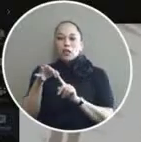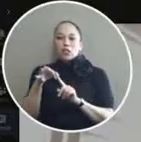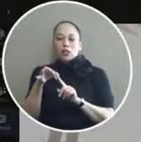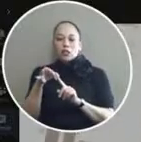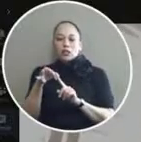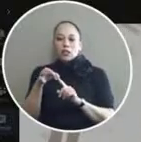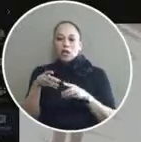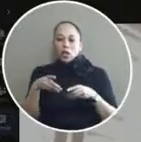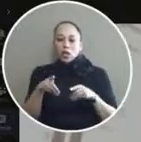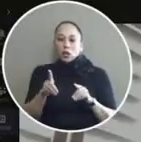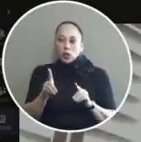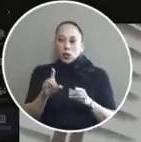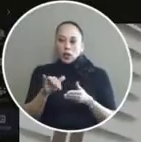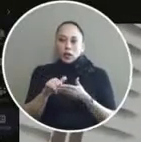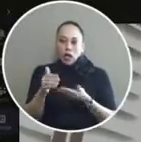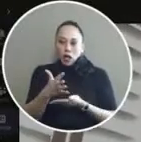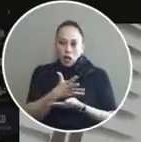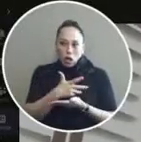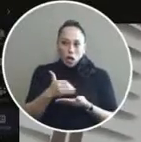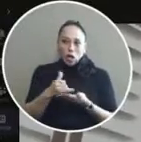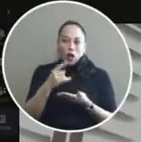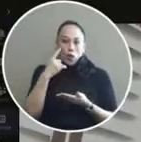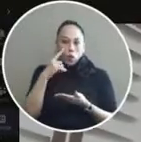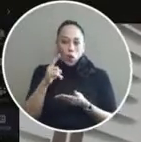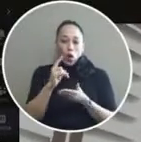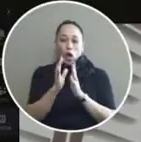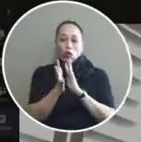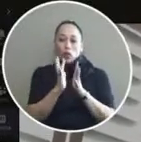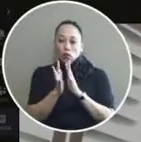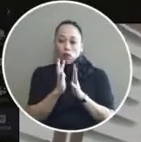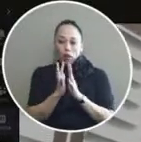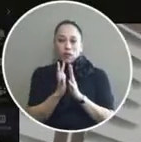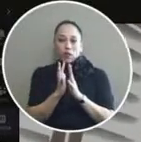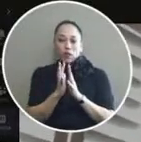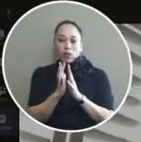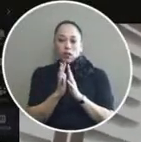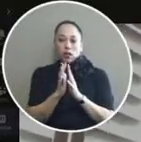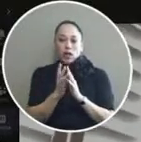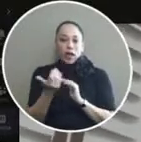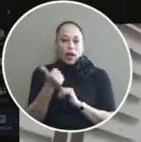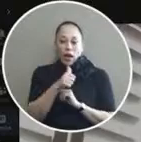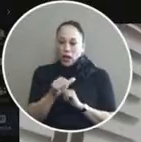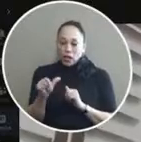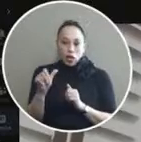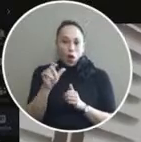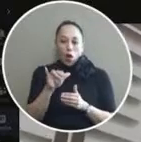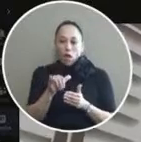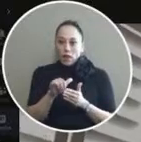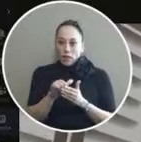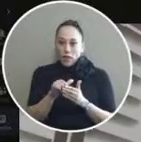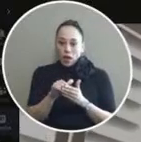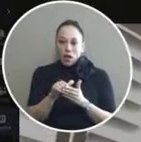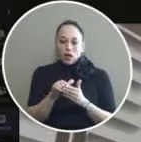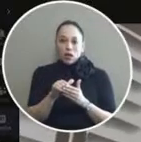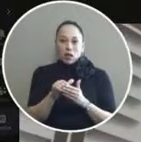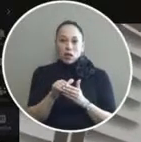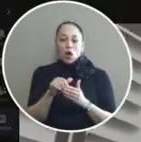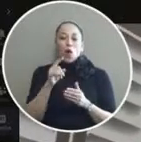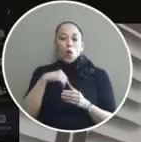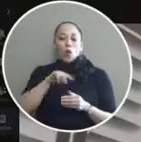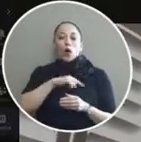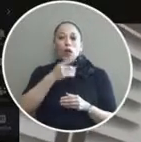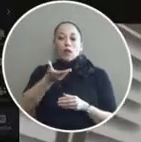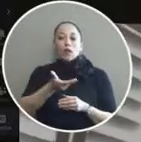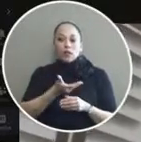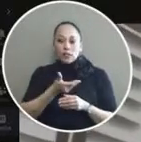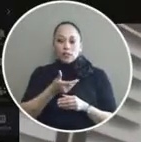the throughput of the traffic through there. In any event, that led to the $32 million we've received. I